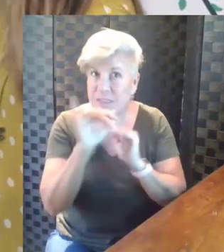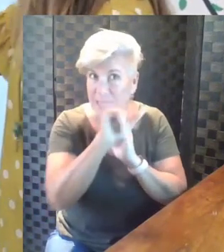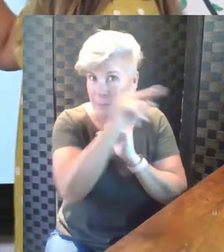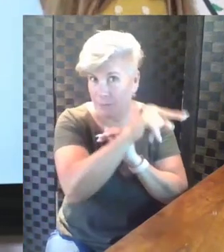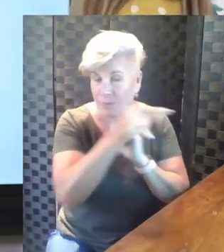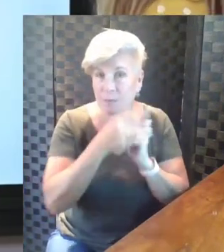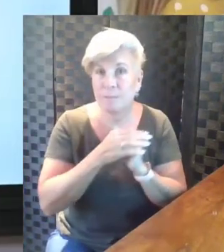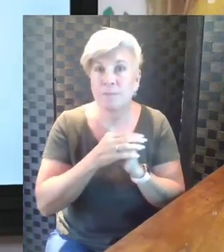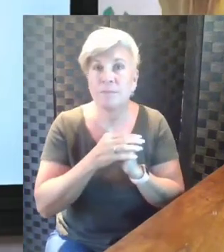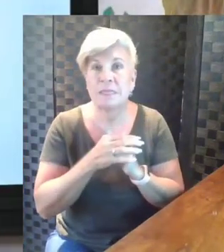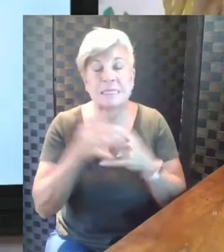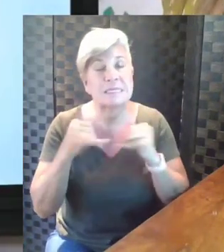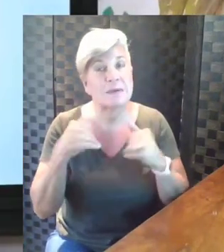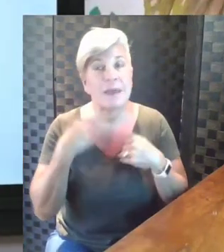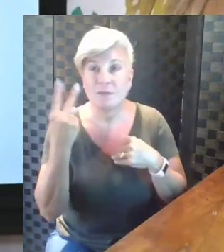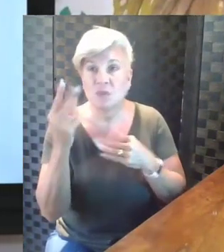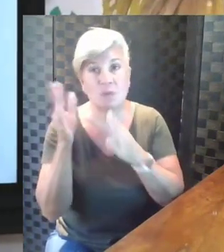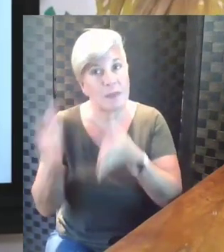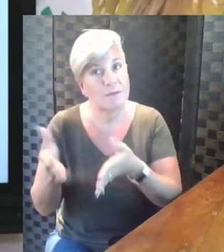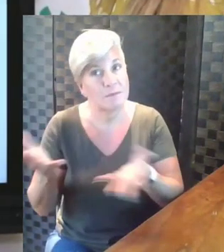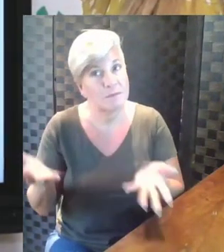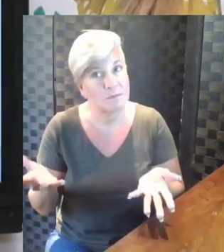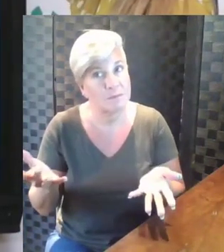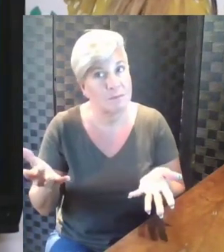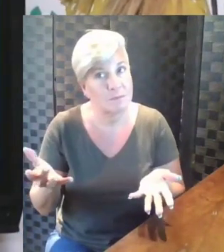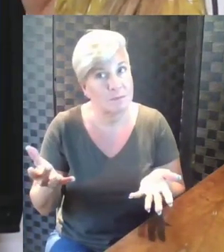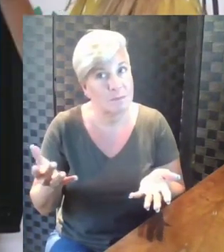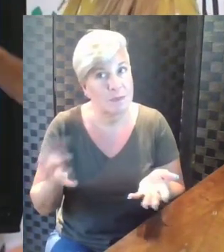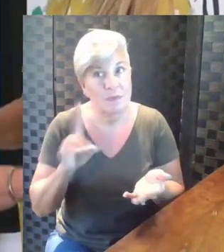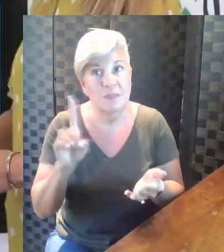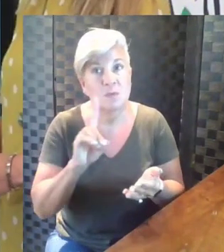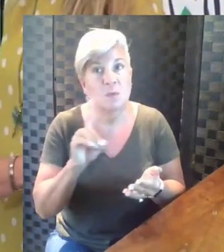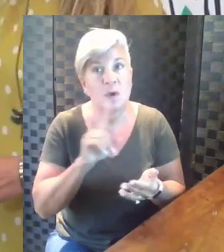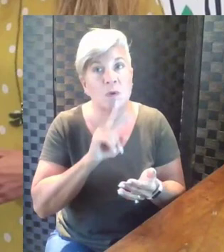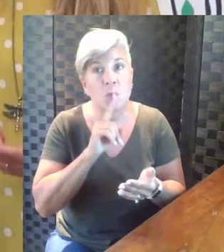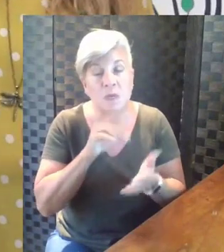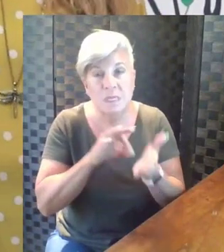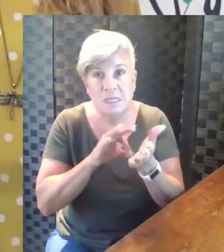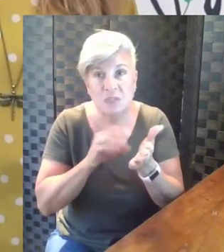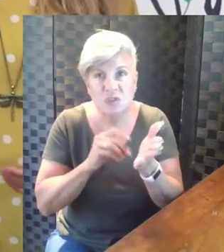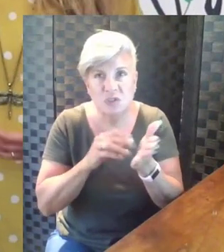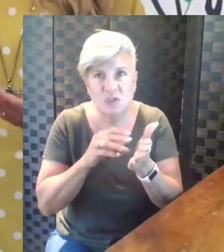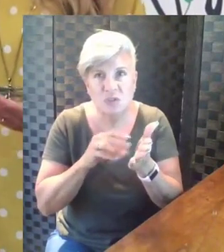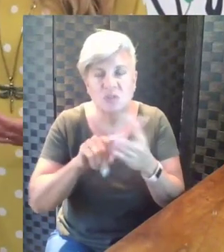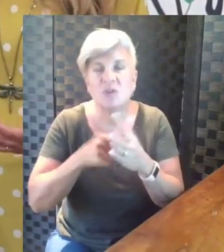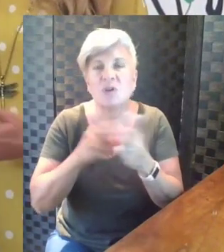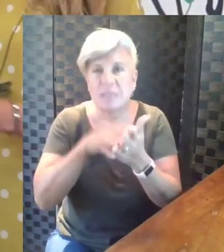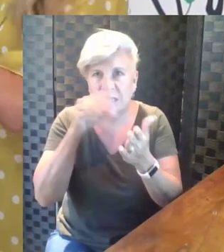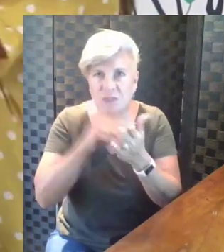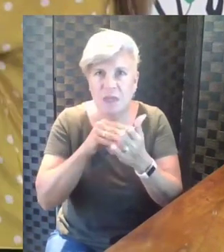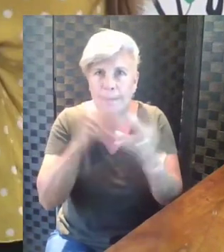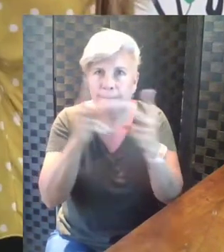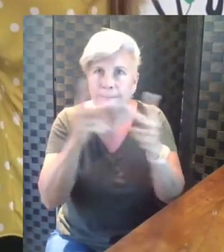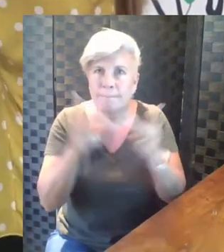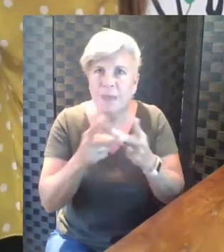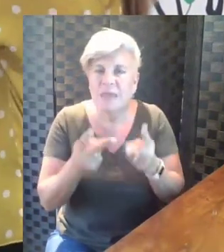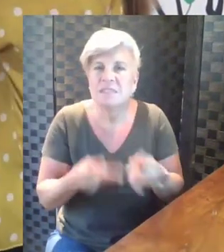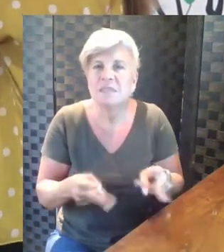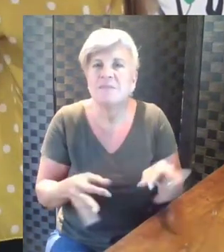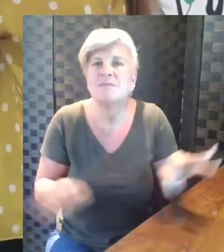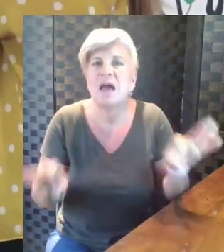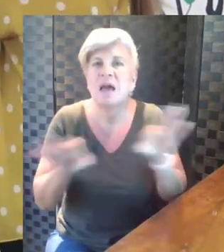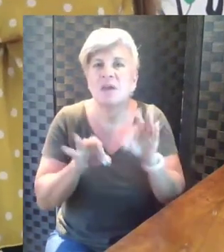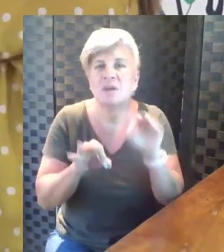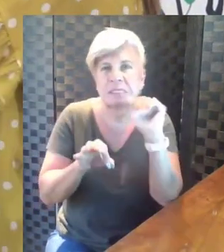here, and we still have our 2 left over. This is where we were really starting to understand about place value and